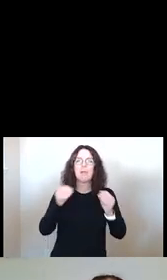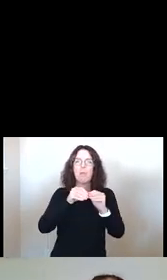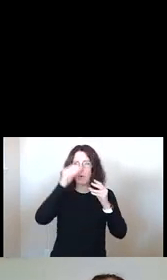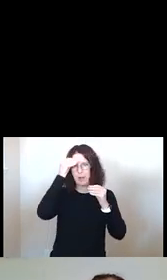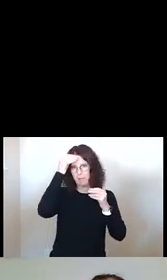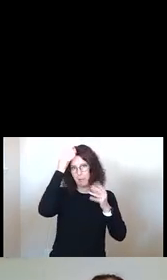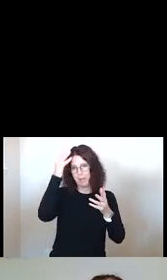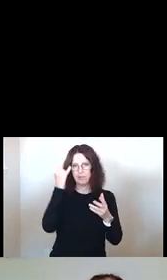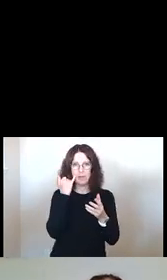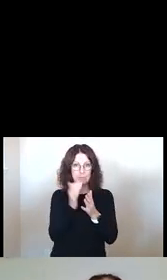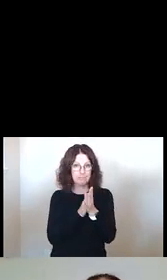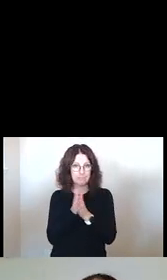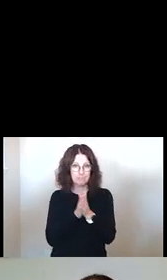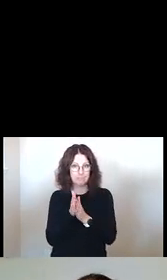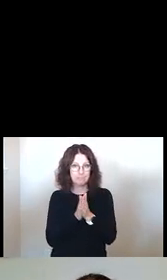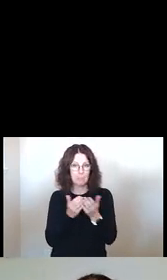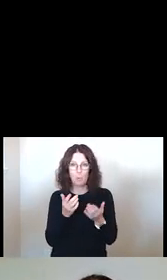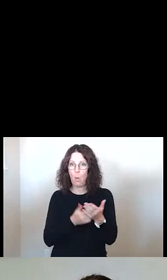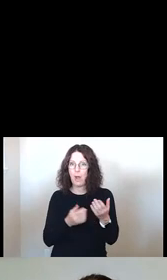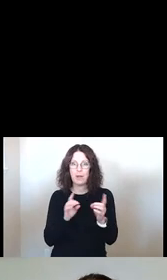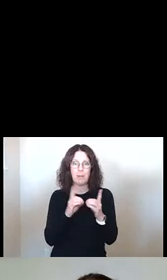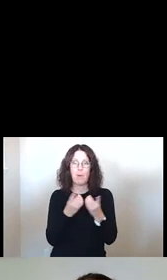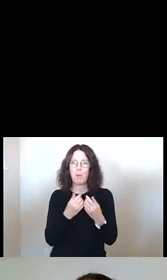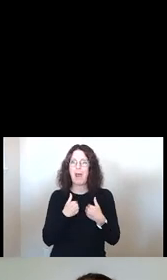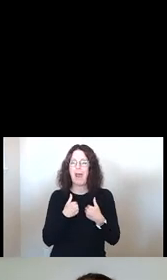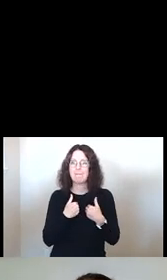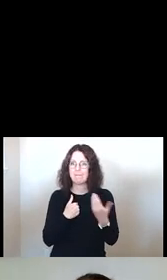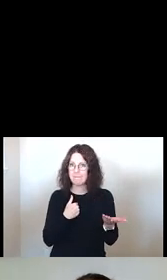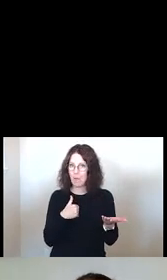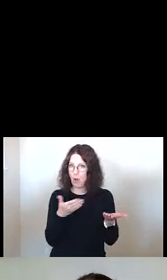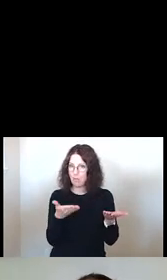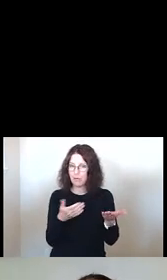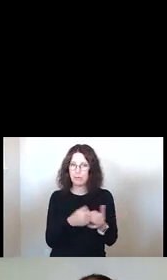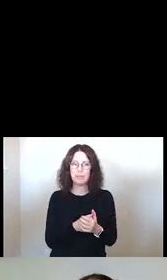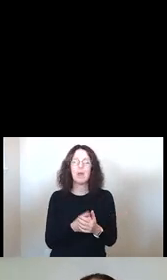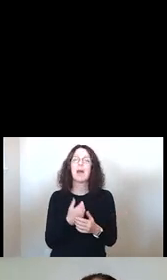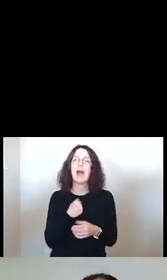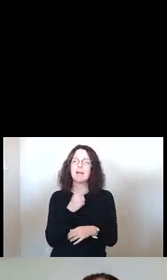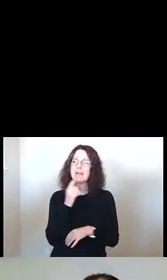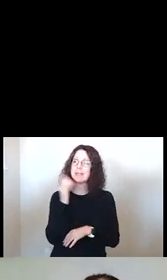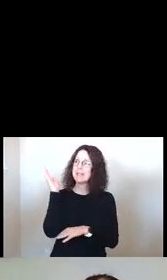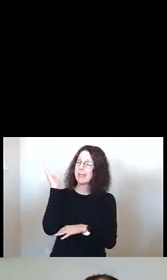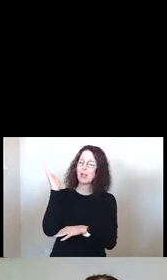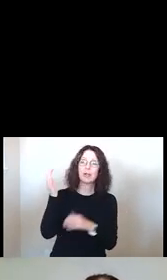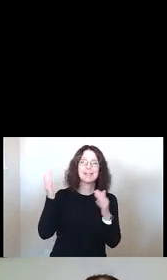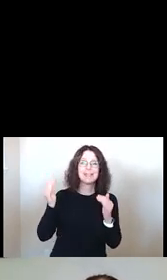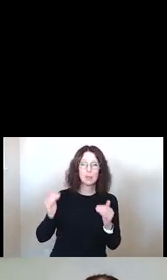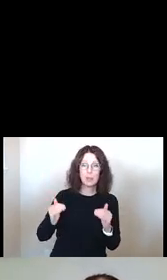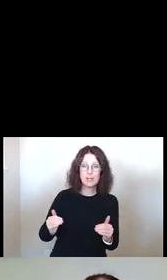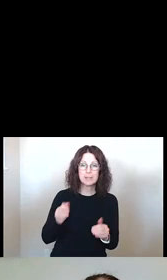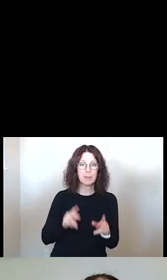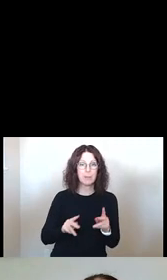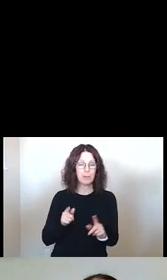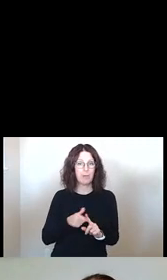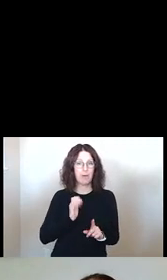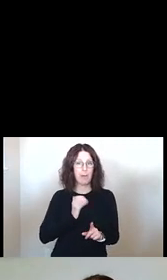in our department. We have a regular speaker series from both people in the department and internationally. And there